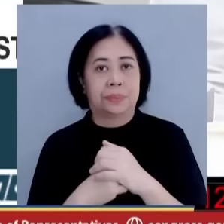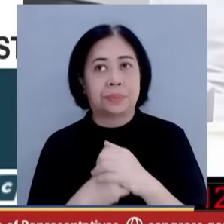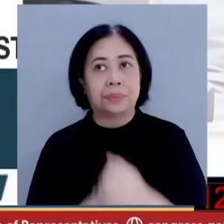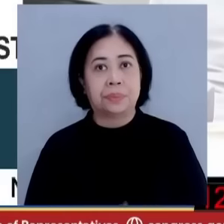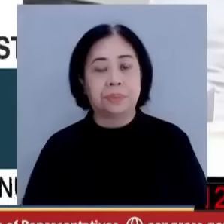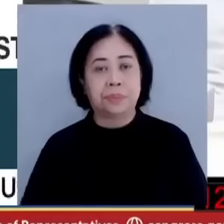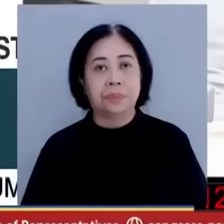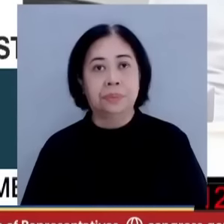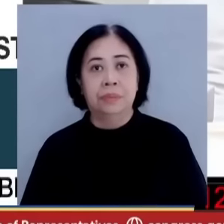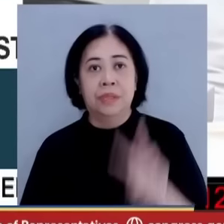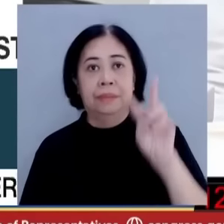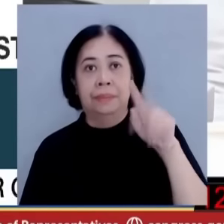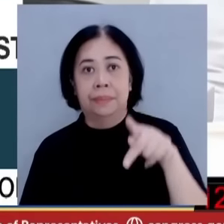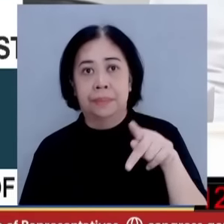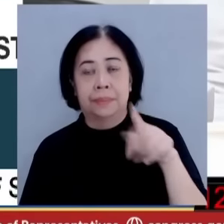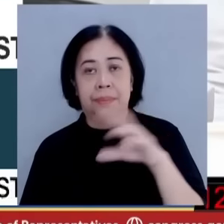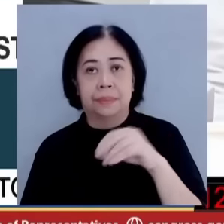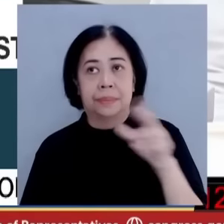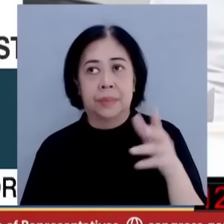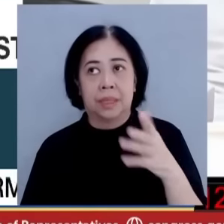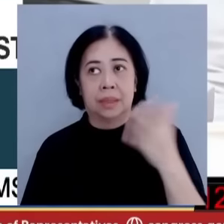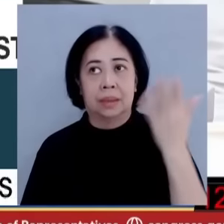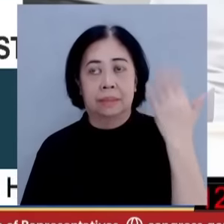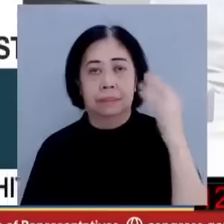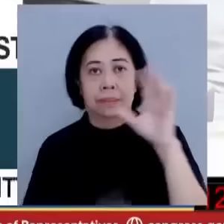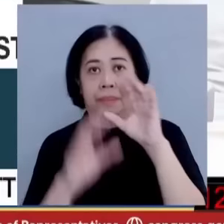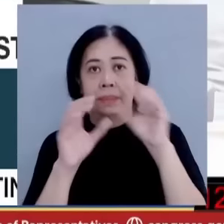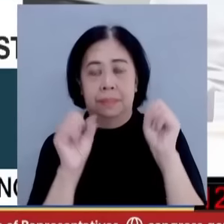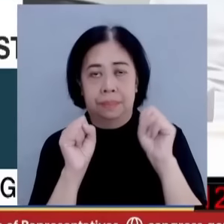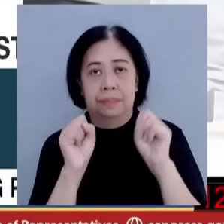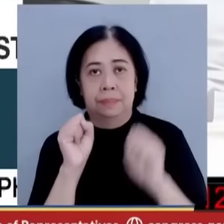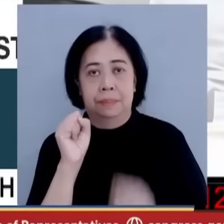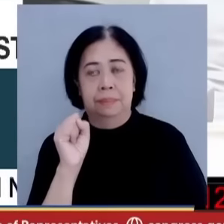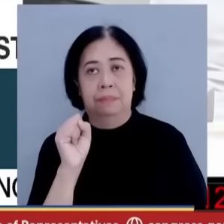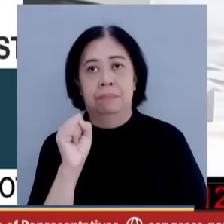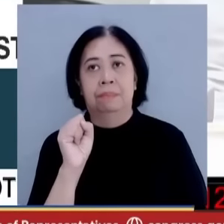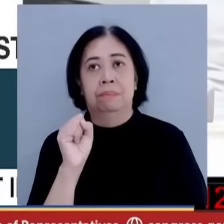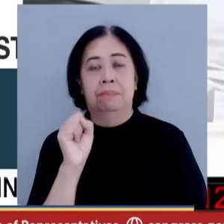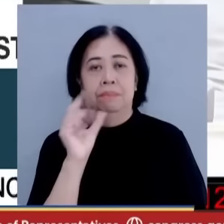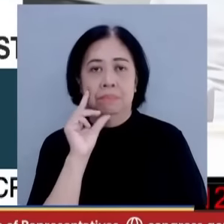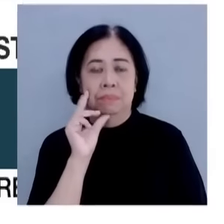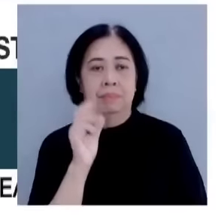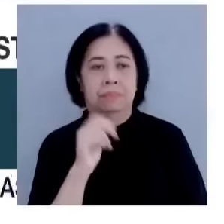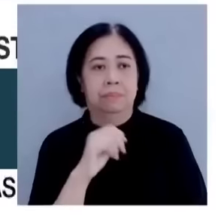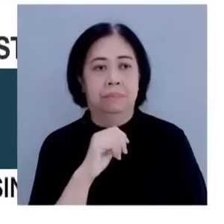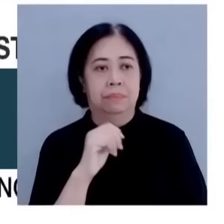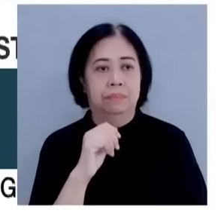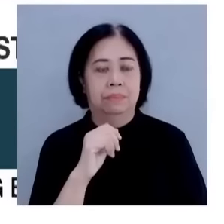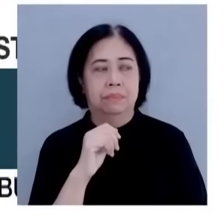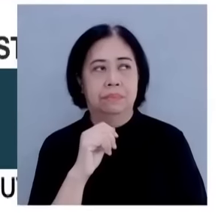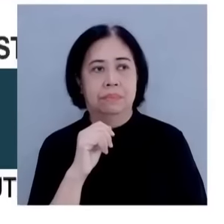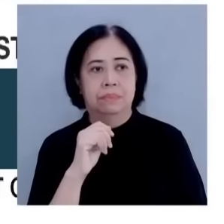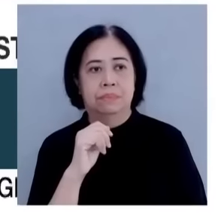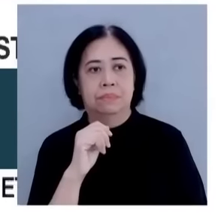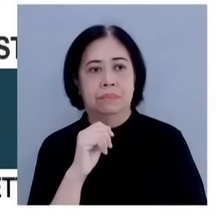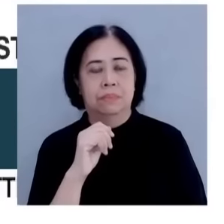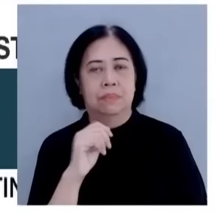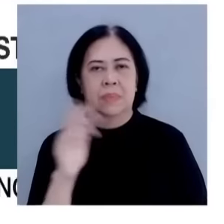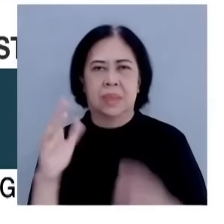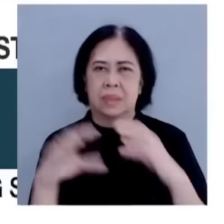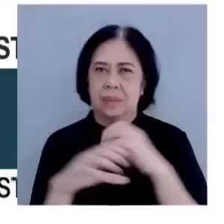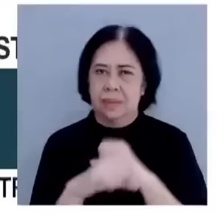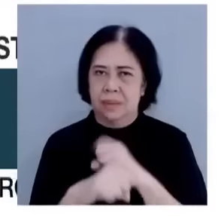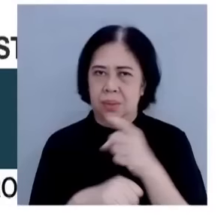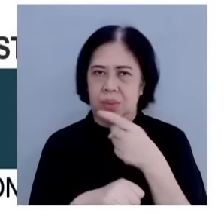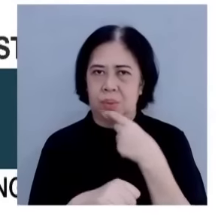of the vice president and the former president. All right, Professor. Basically, as you